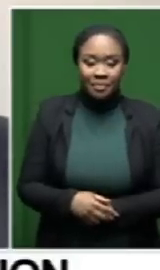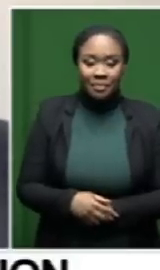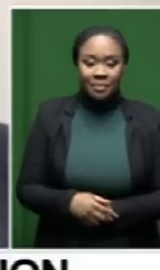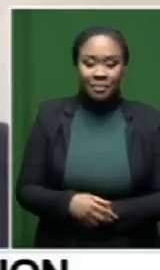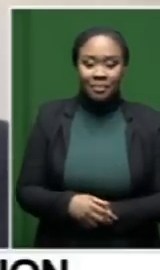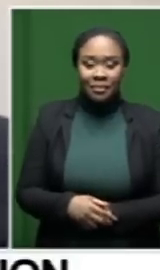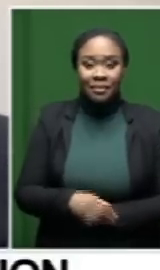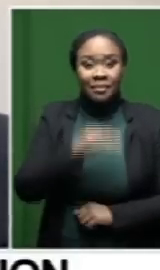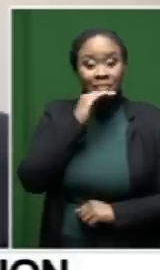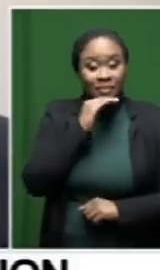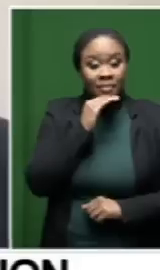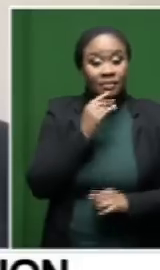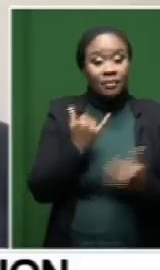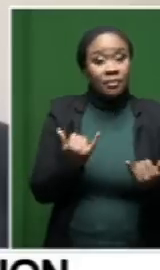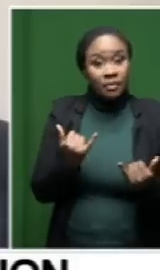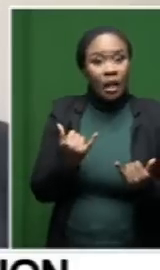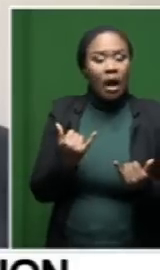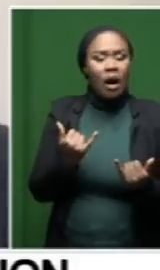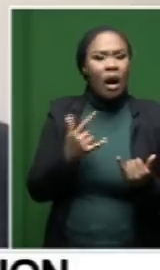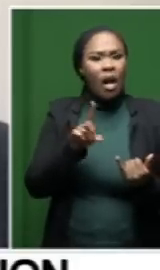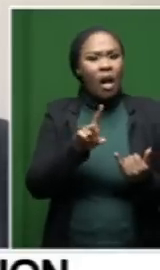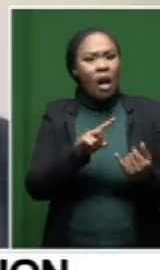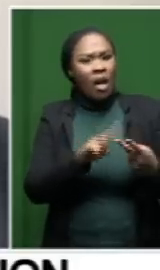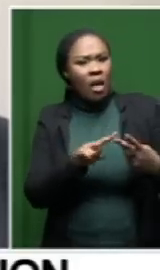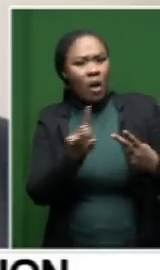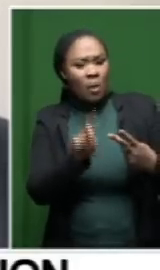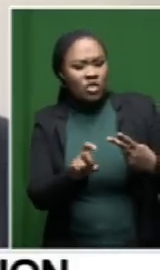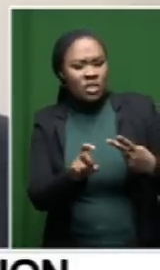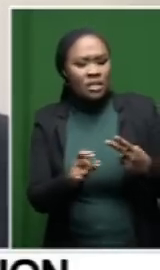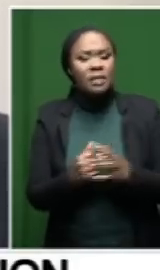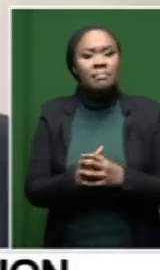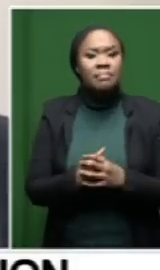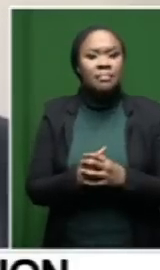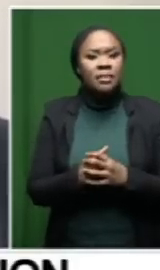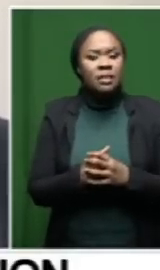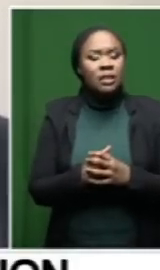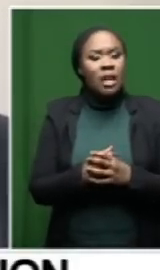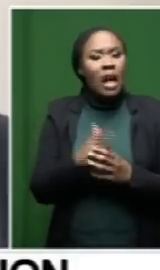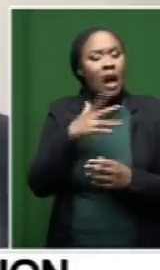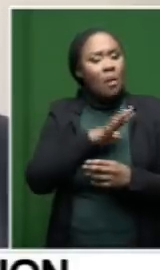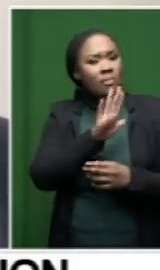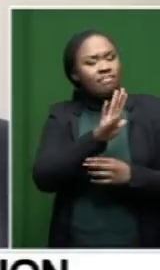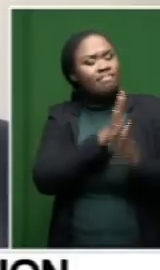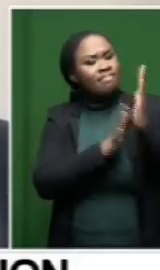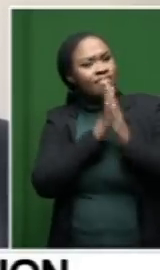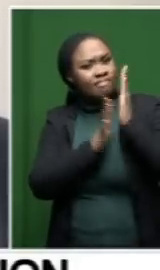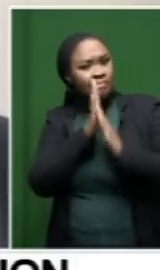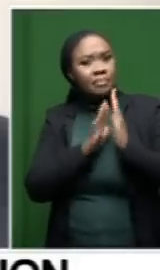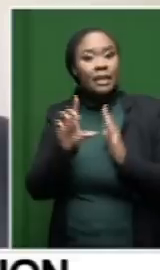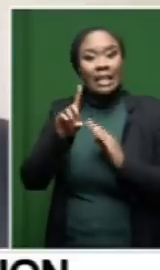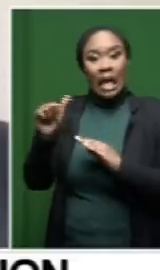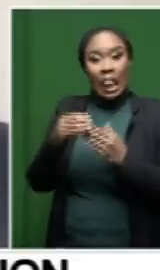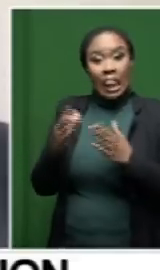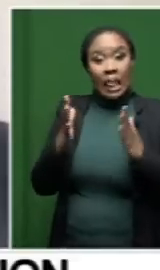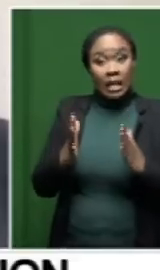be a long one, but it's very different to state capture, or is it? The view, I need your view on the DA leader,